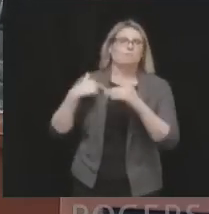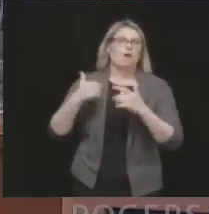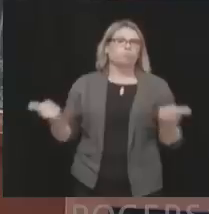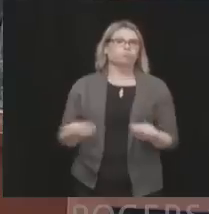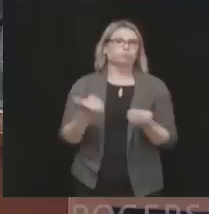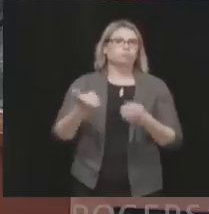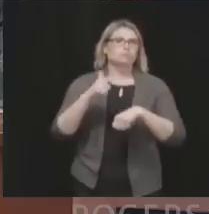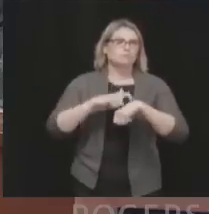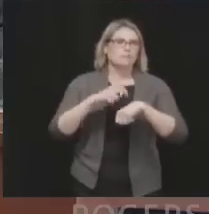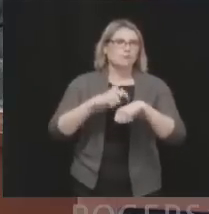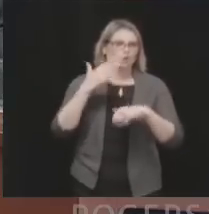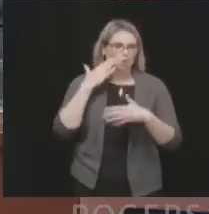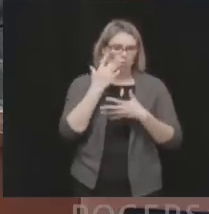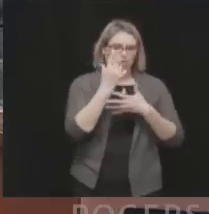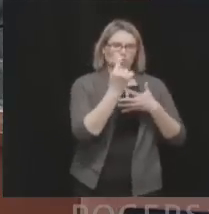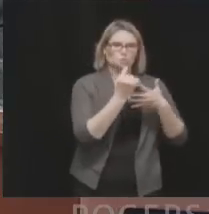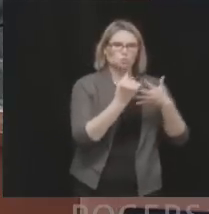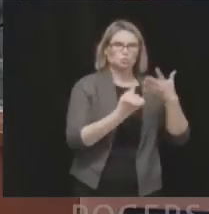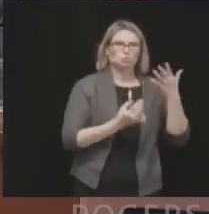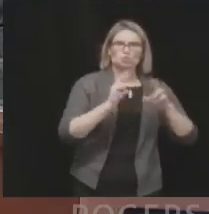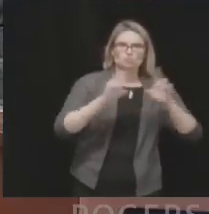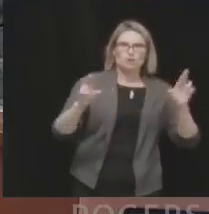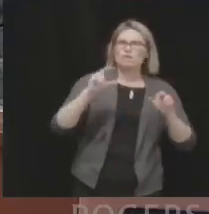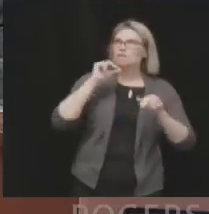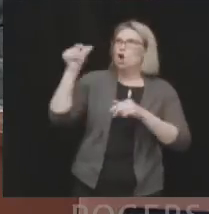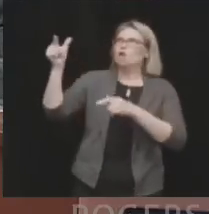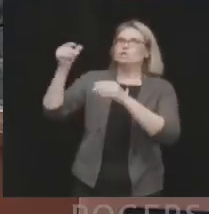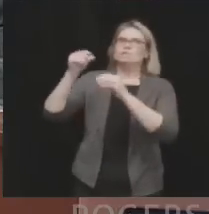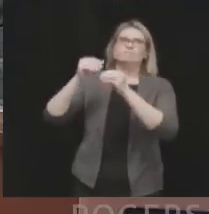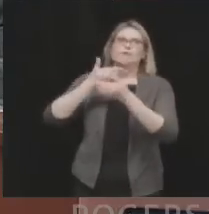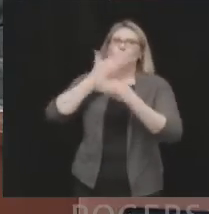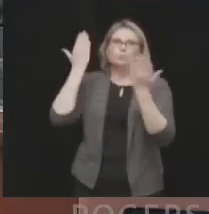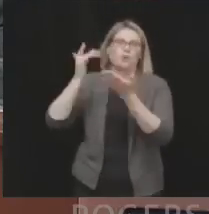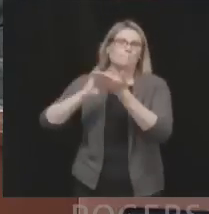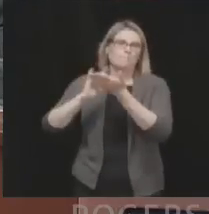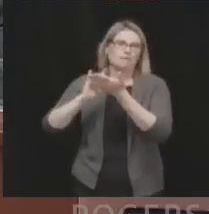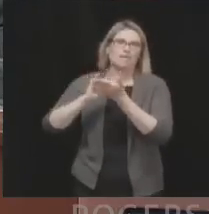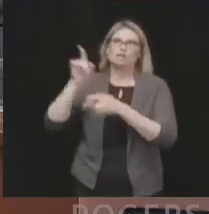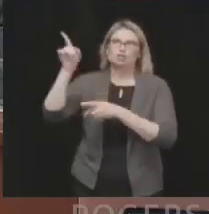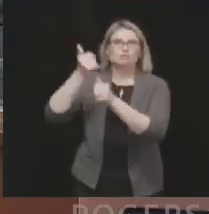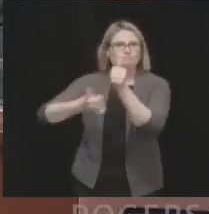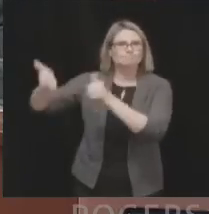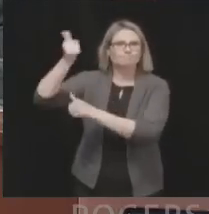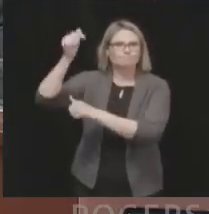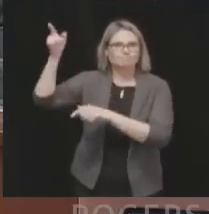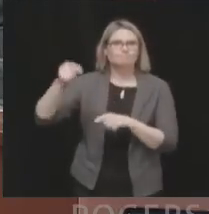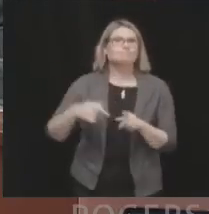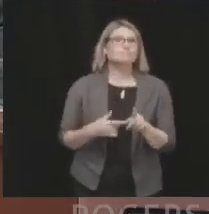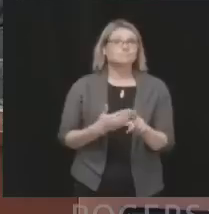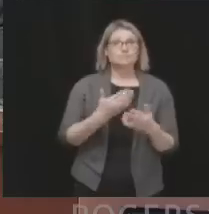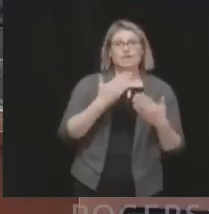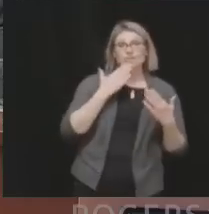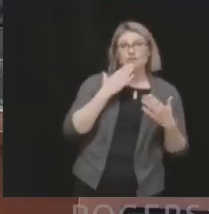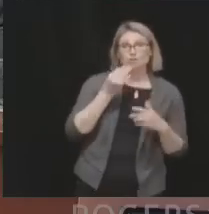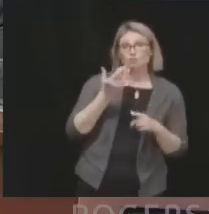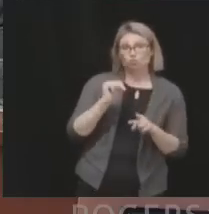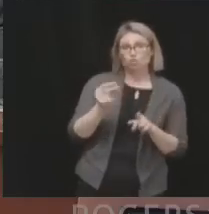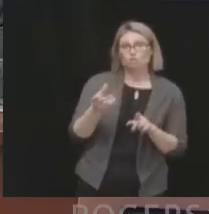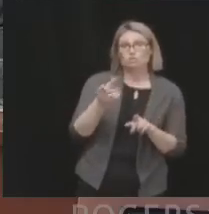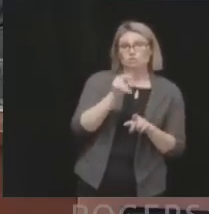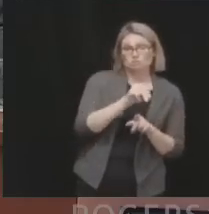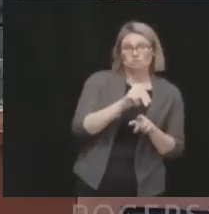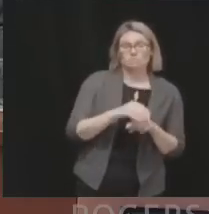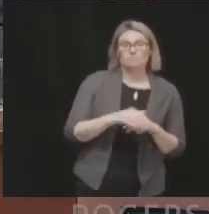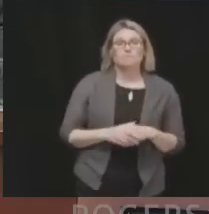of toilet paper, you may be limited to how many items of toilet paper you can buy. But that doesn't mean everything